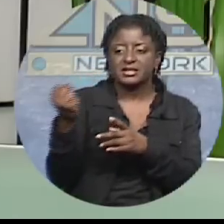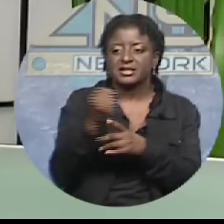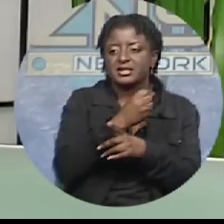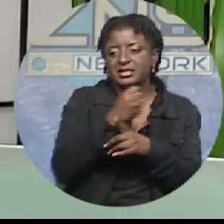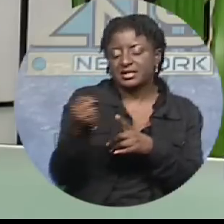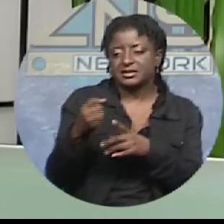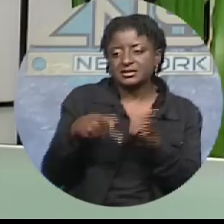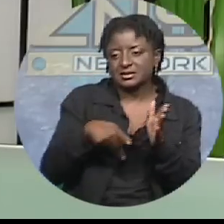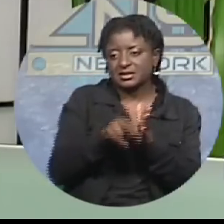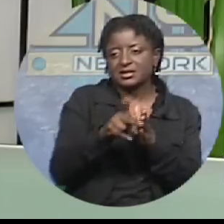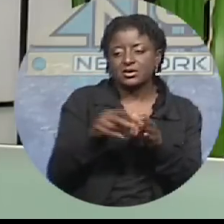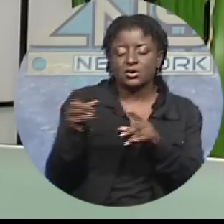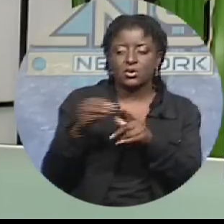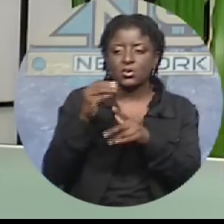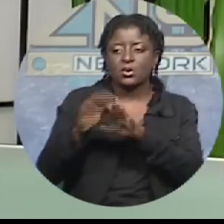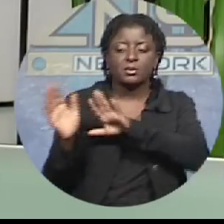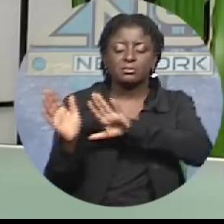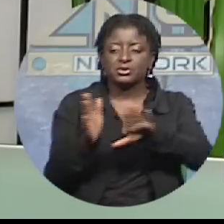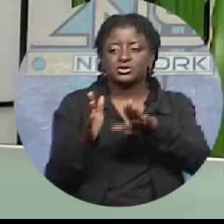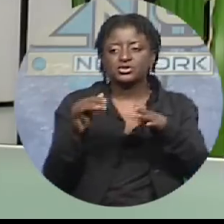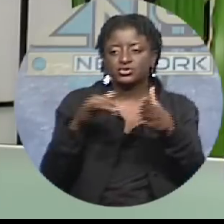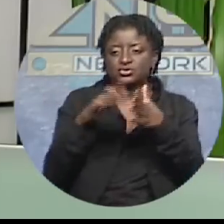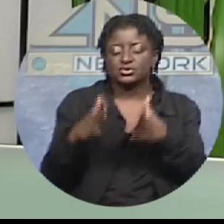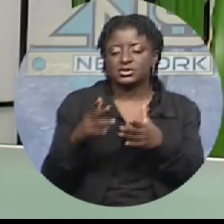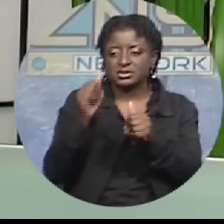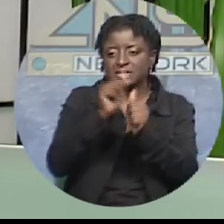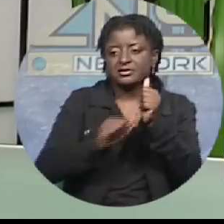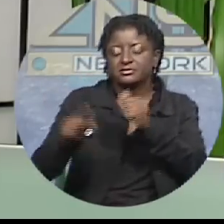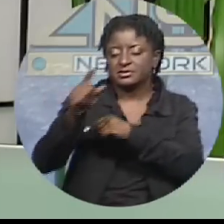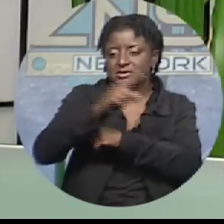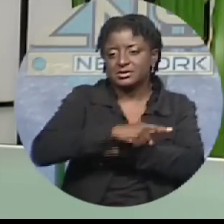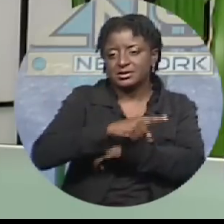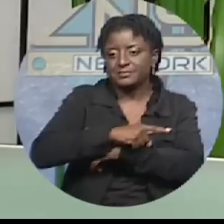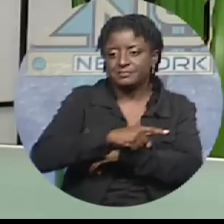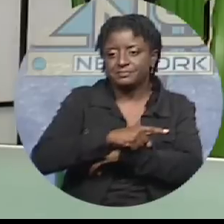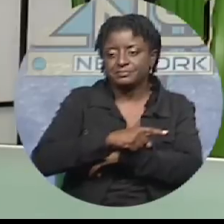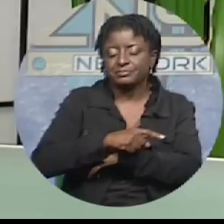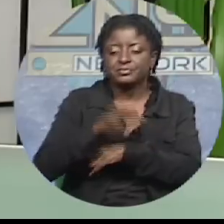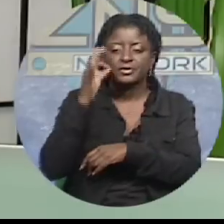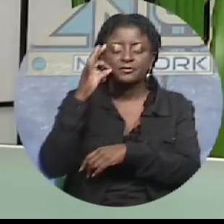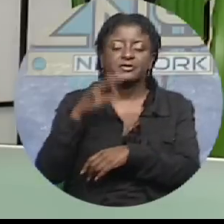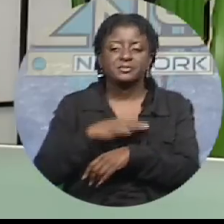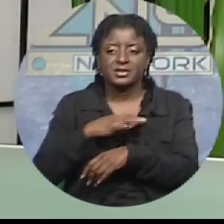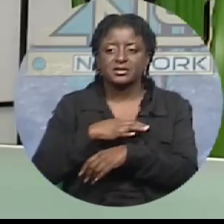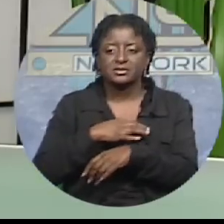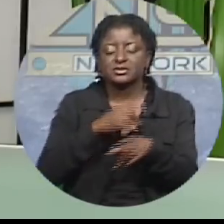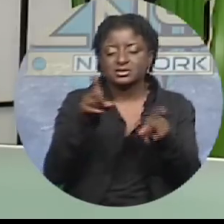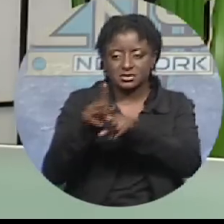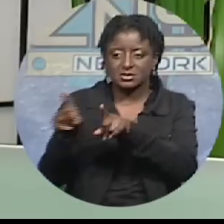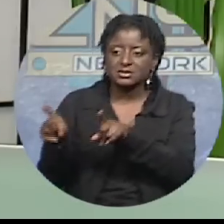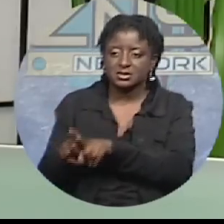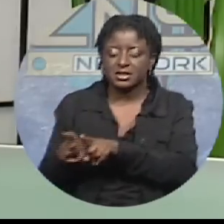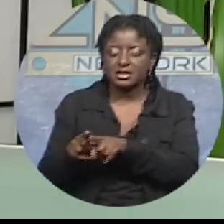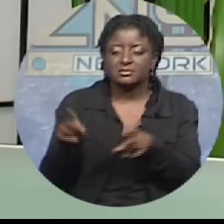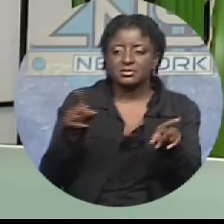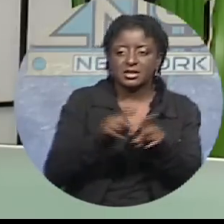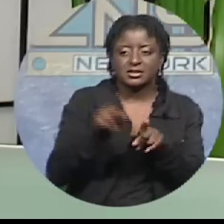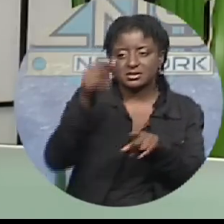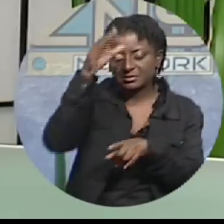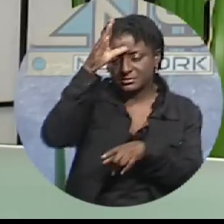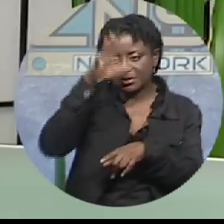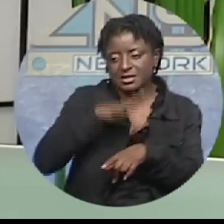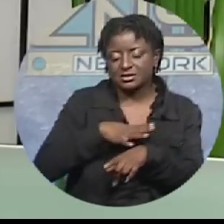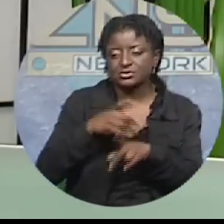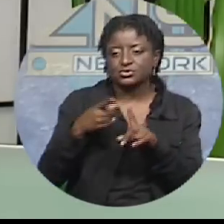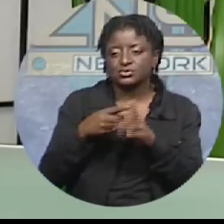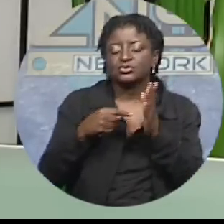were 15.5%, were equally as likely as males, which was 15.4%, to